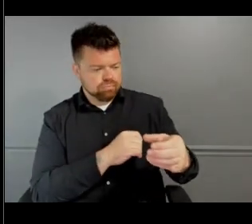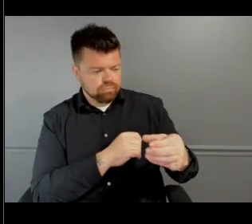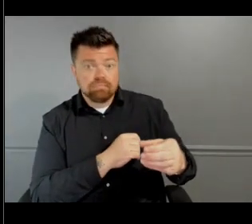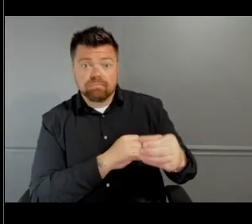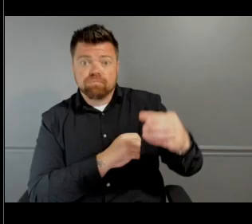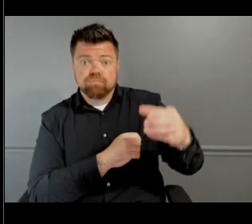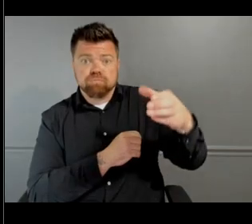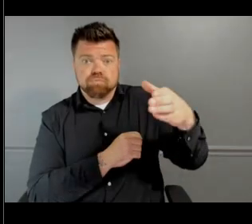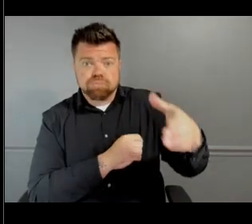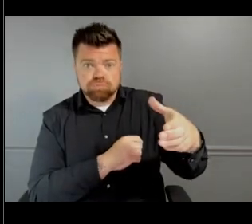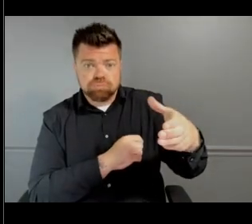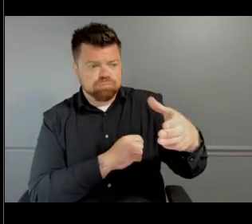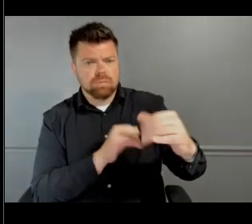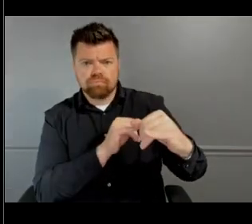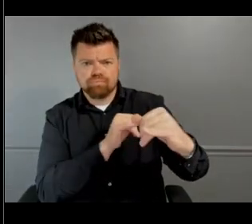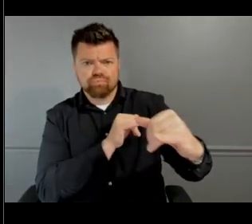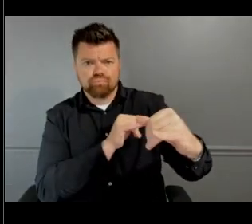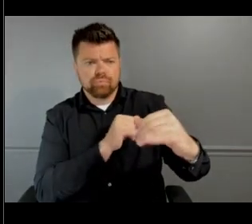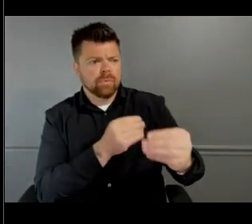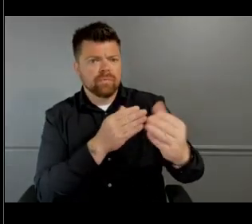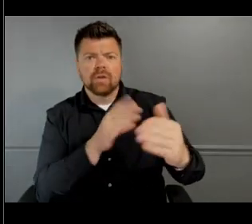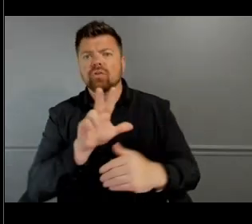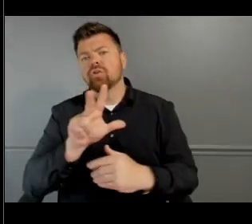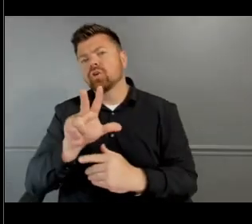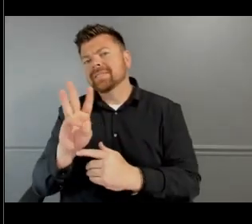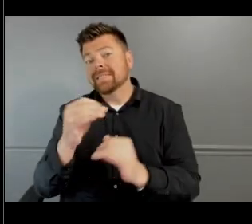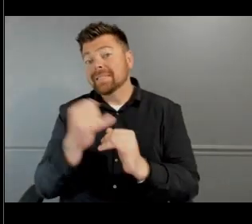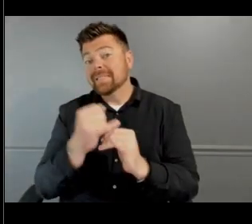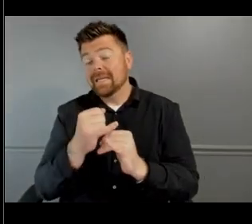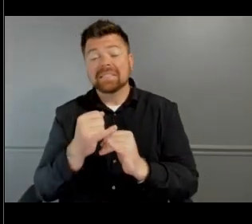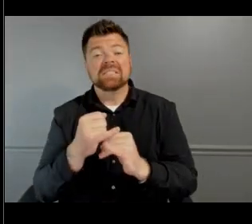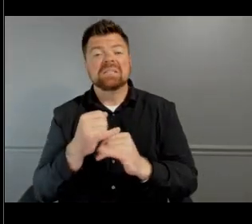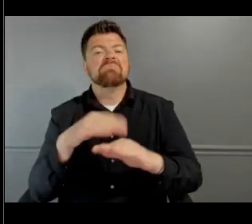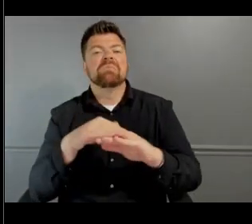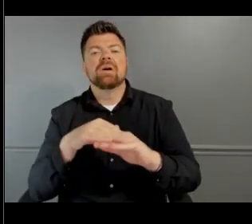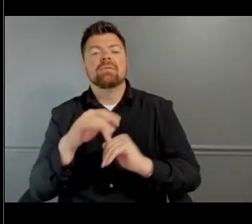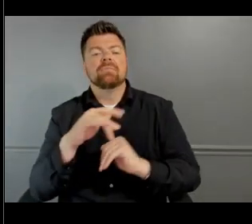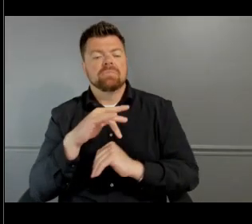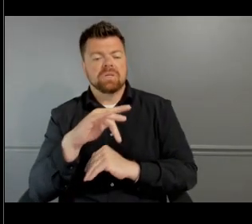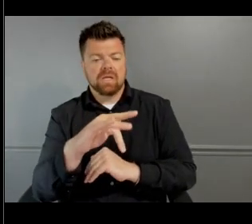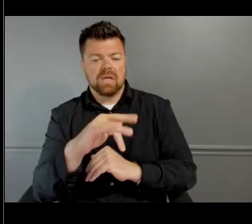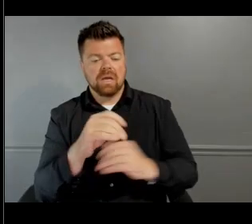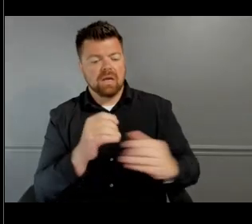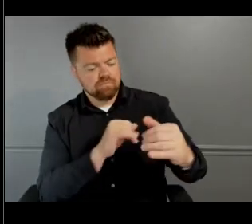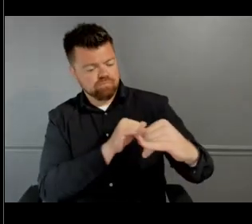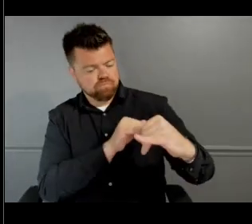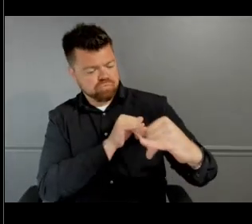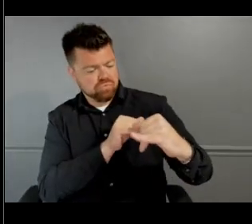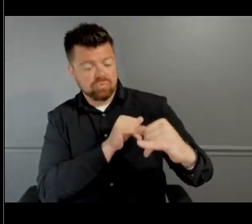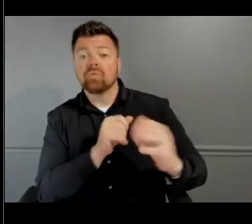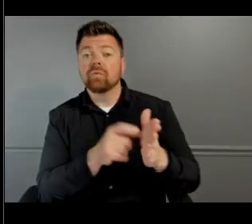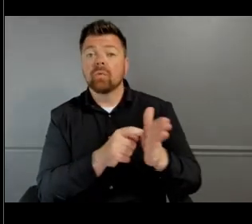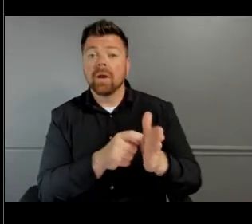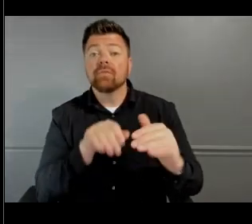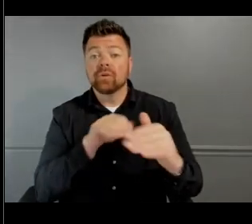provide the 36-inch minimum clear width required for an accessible route.